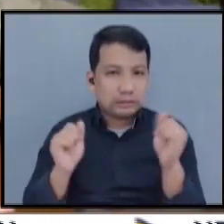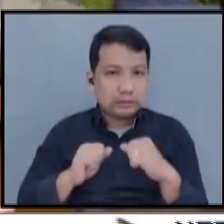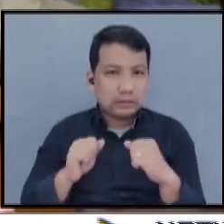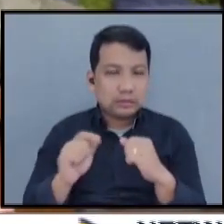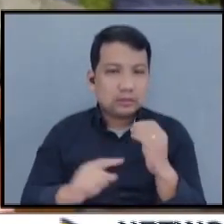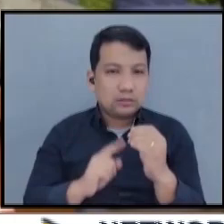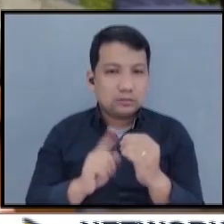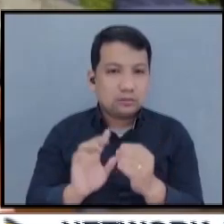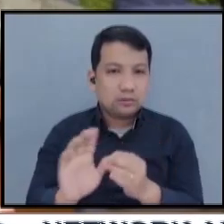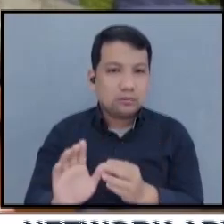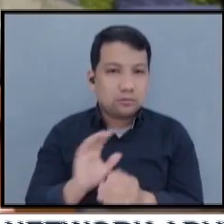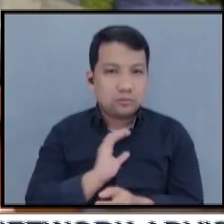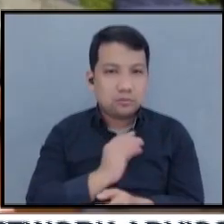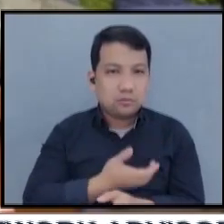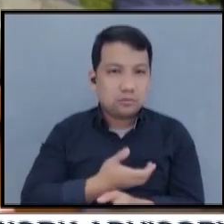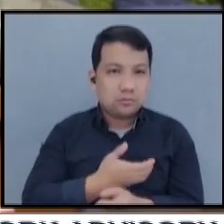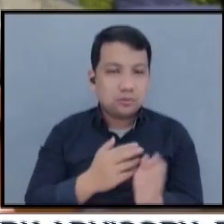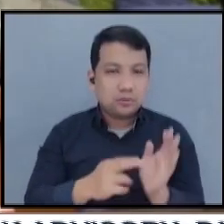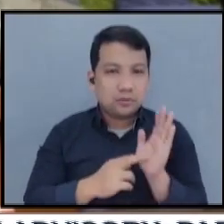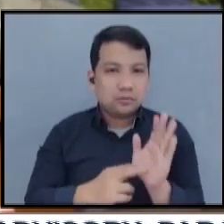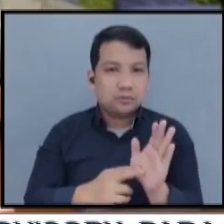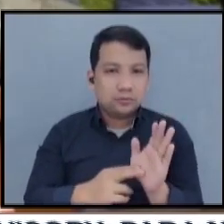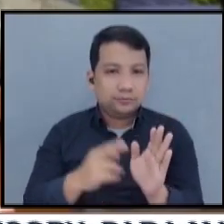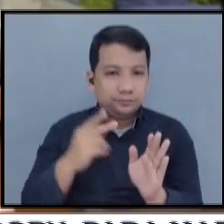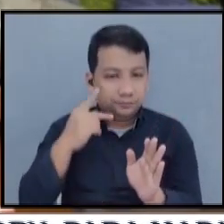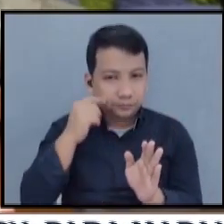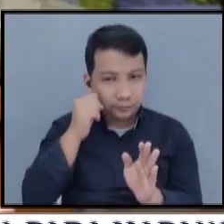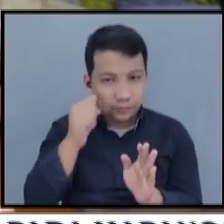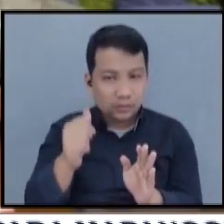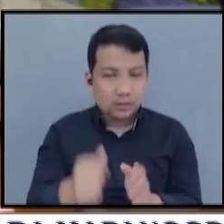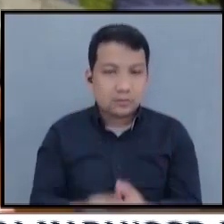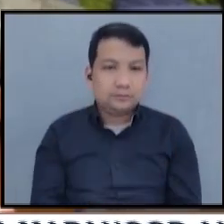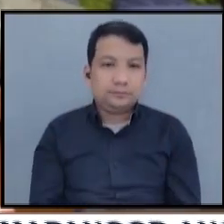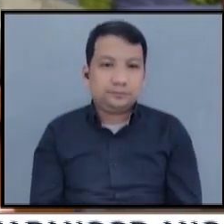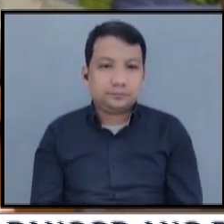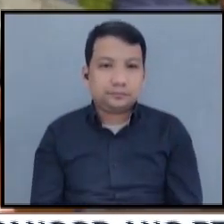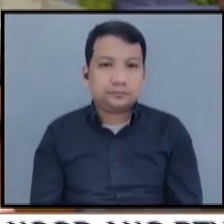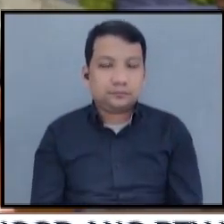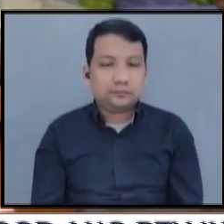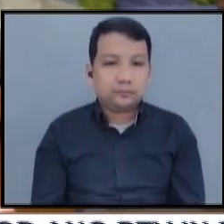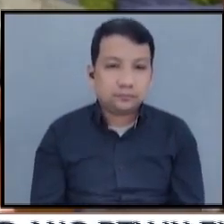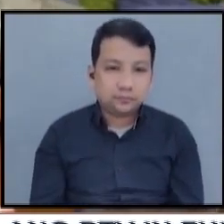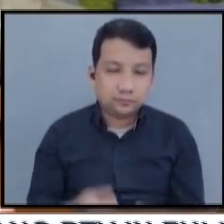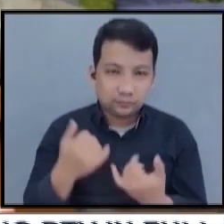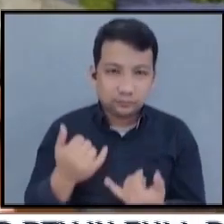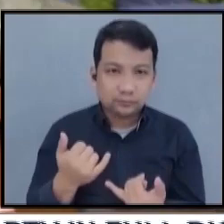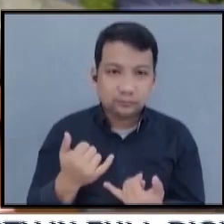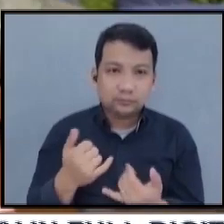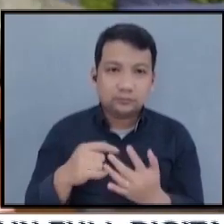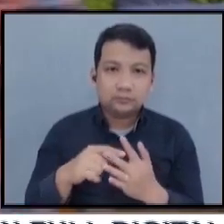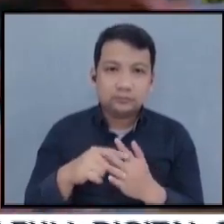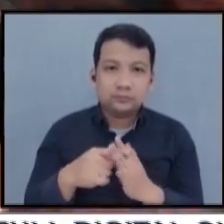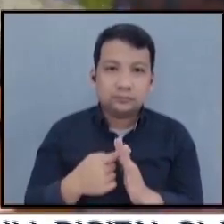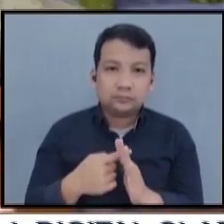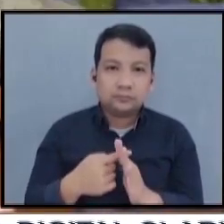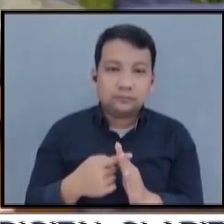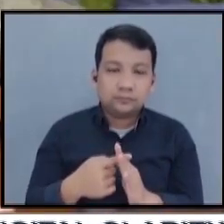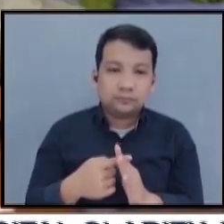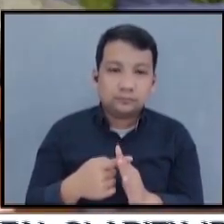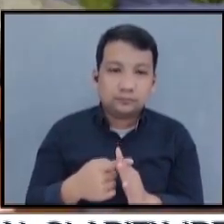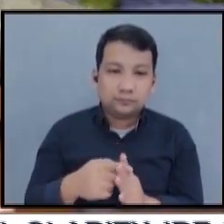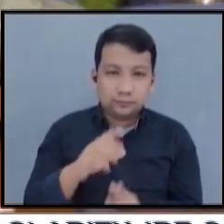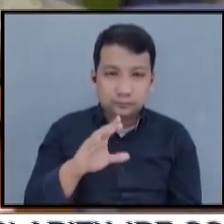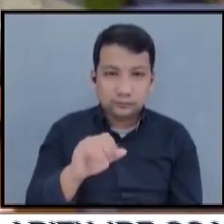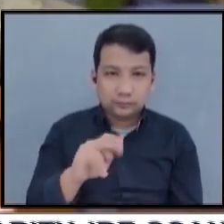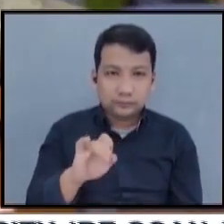of Representative Pantaleon Alvarez. In this instance, censure would suffice